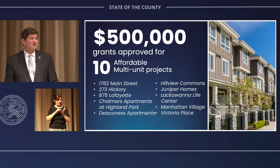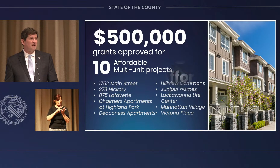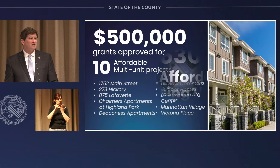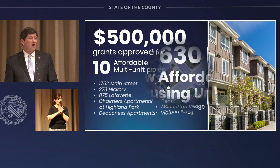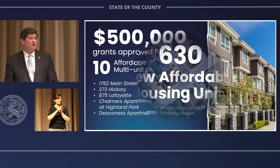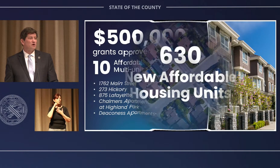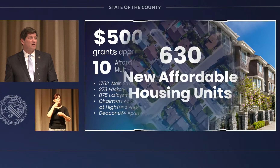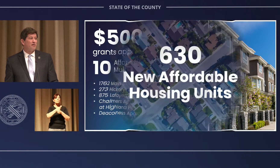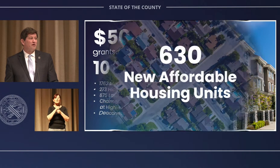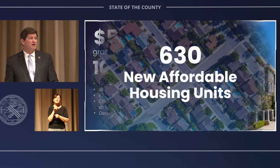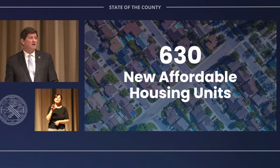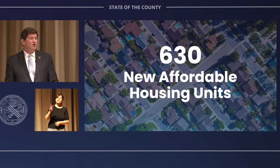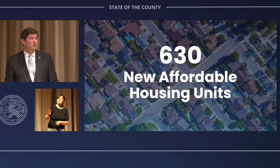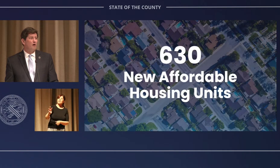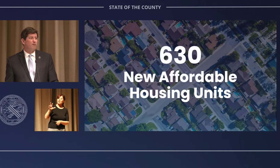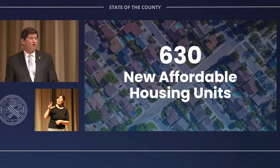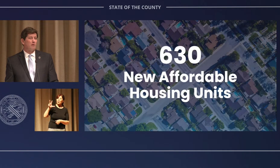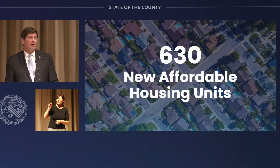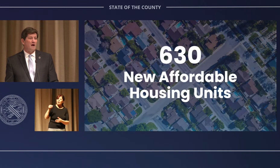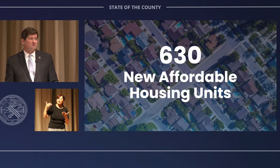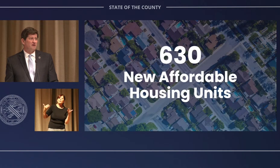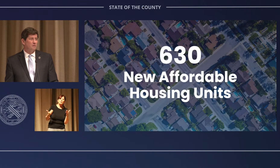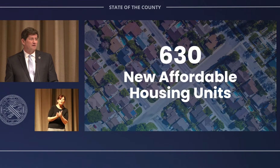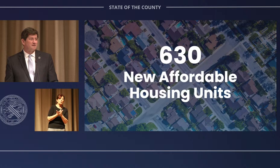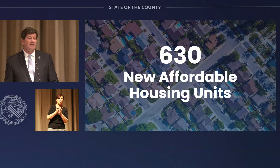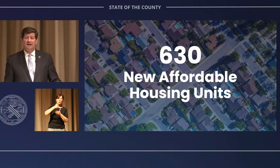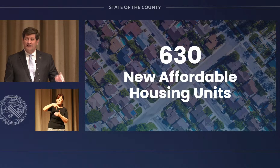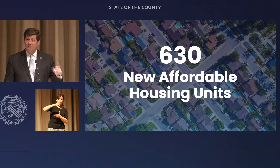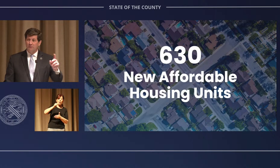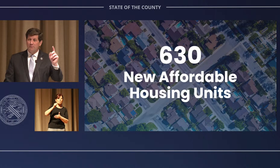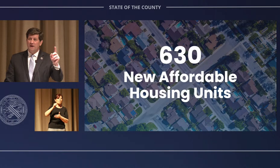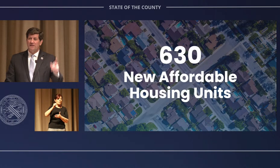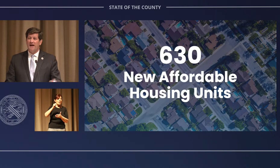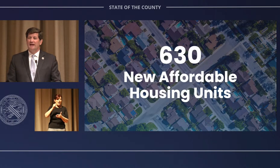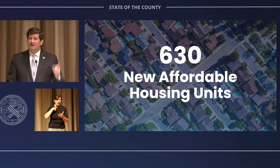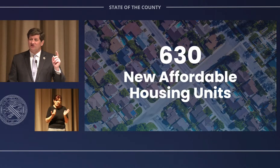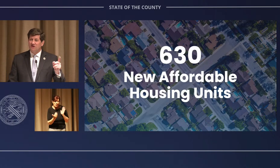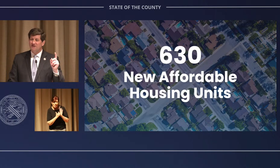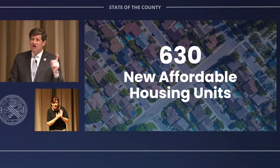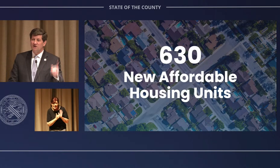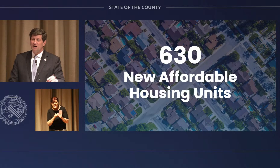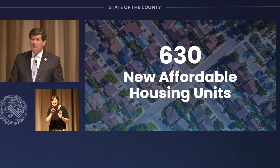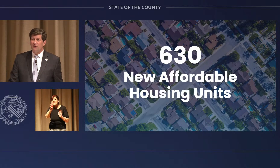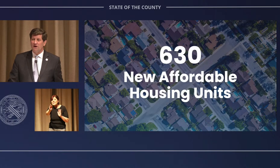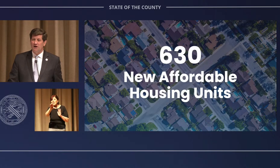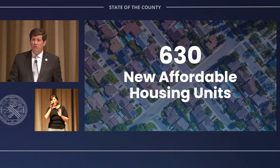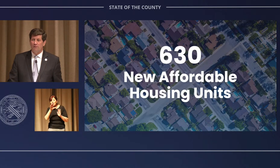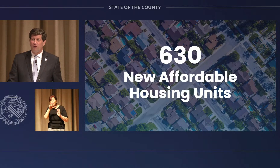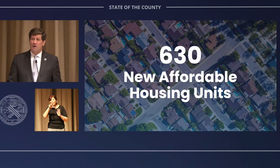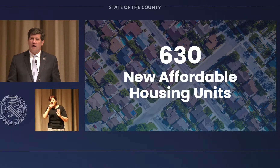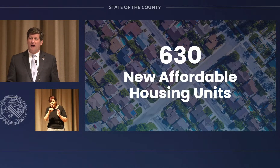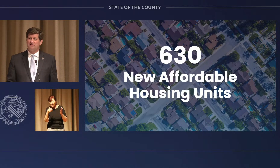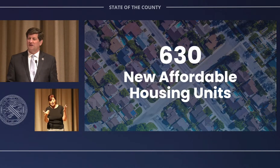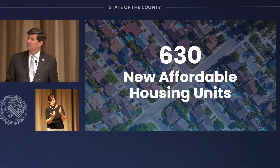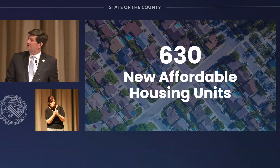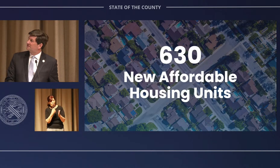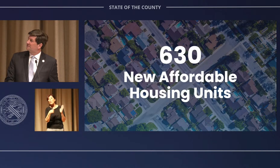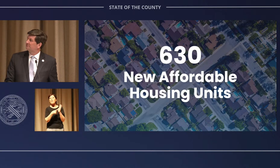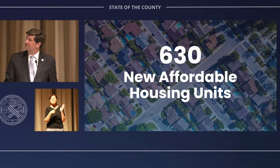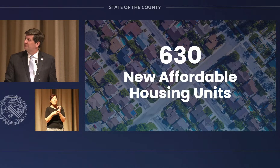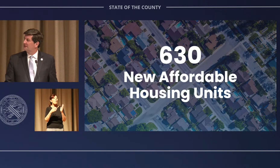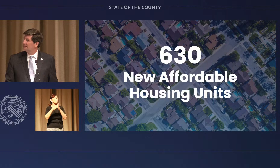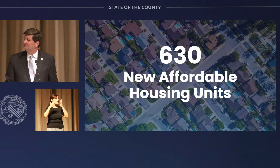create 630 new affordable housing units. Let me repeat that, 630 new affordable housing